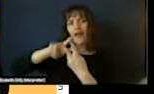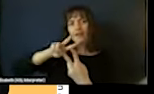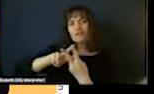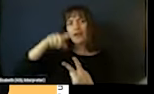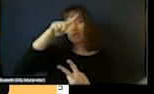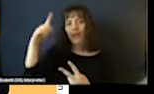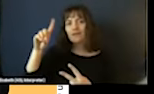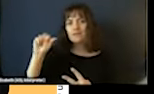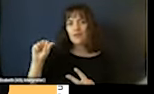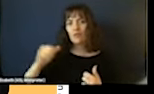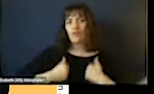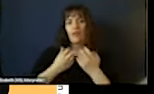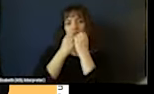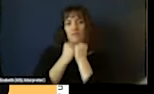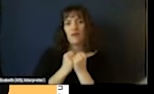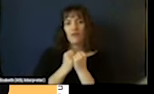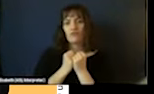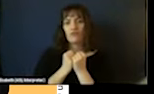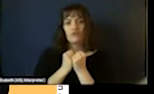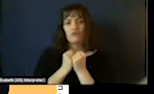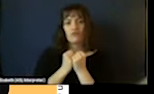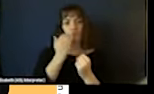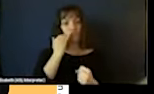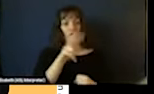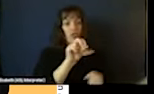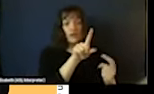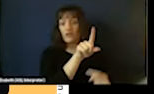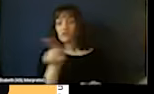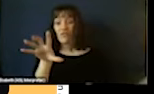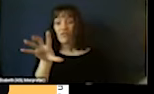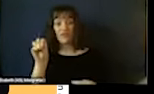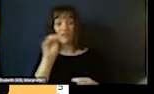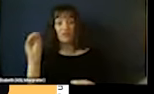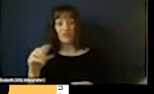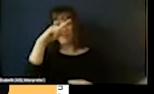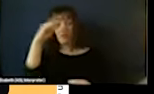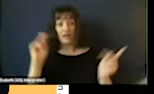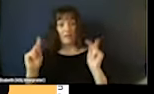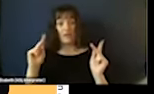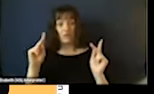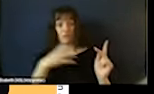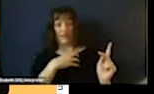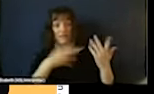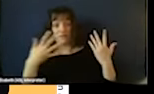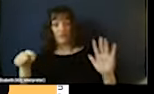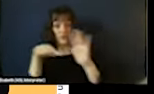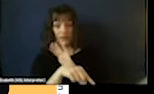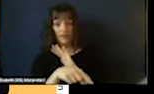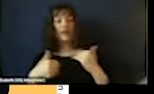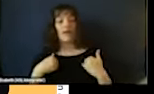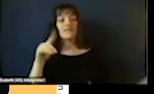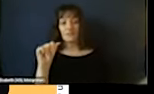have a disability. Black and Latinx children with developmental delays are 78% less likely to